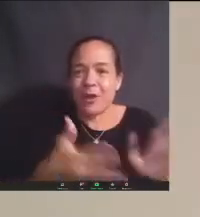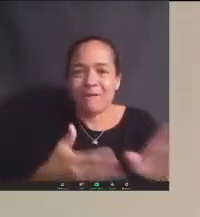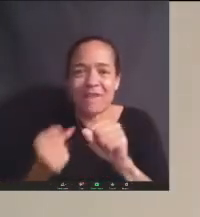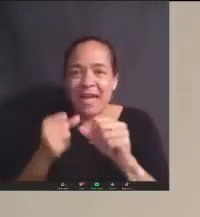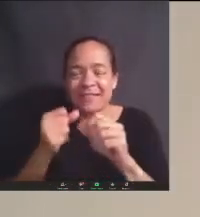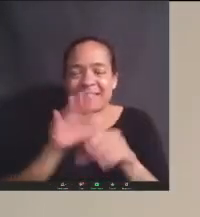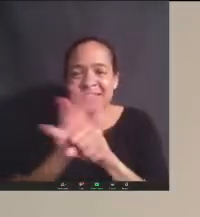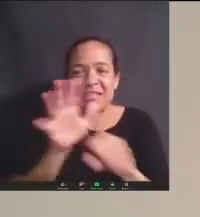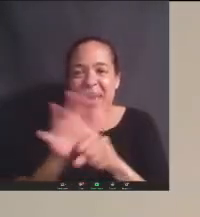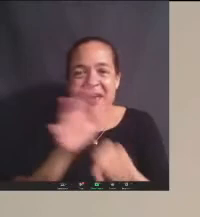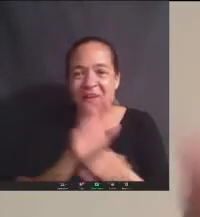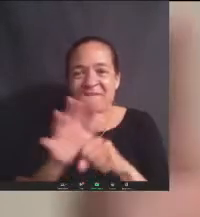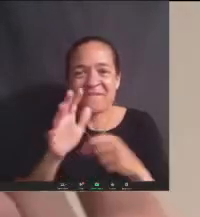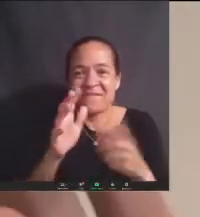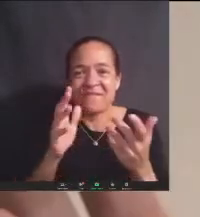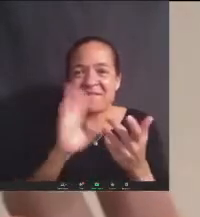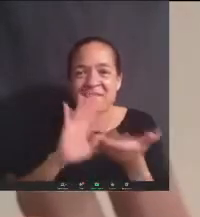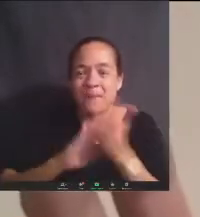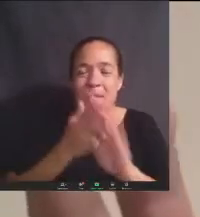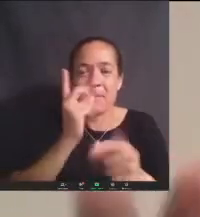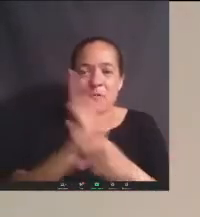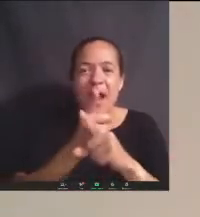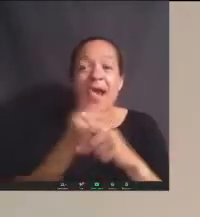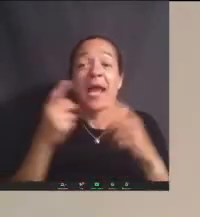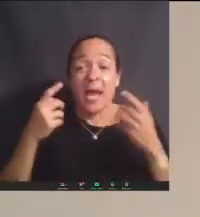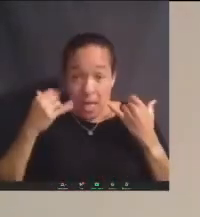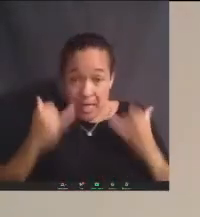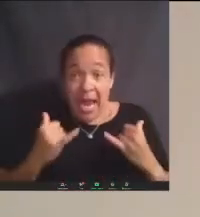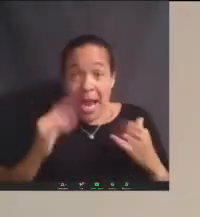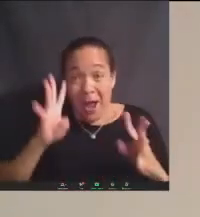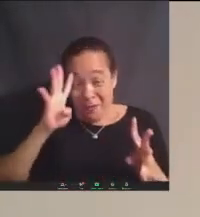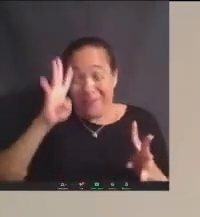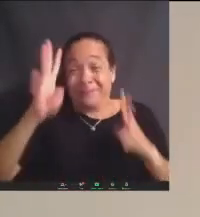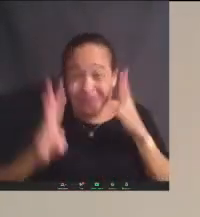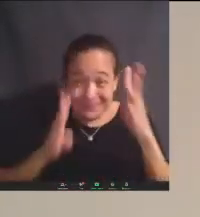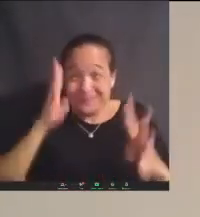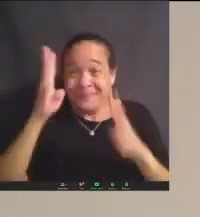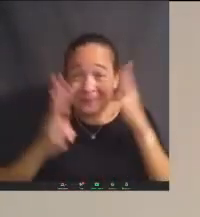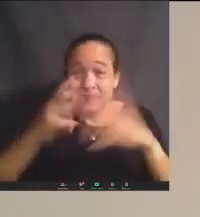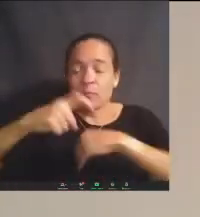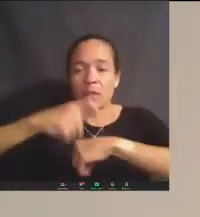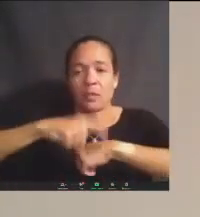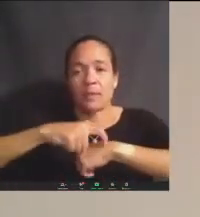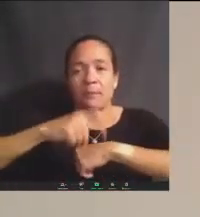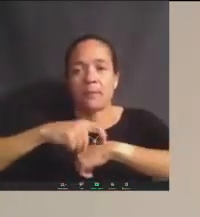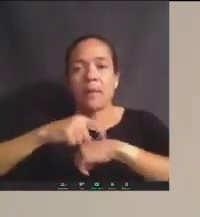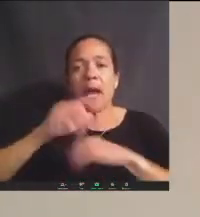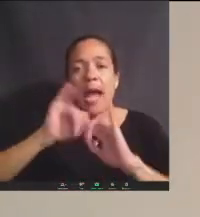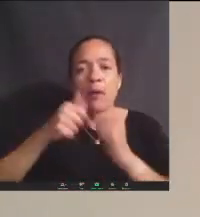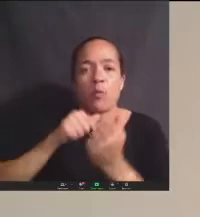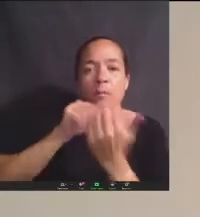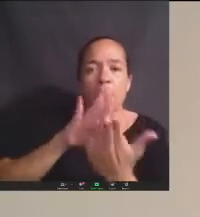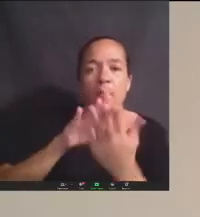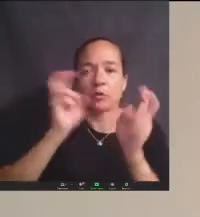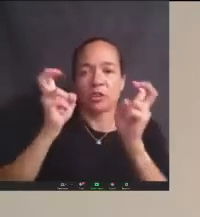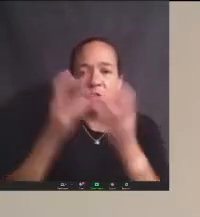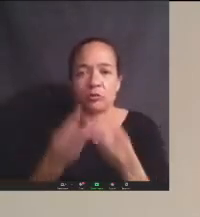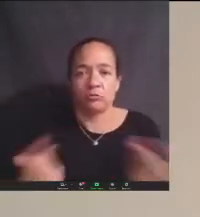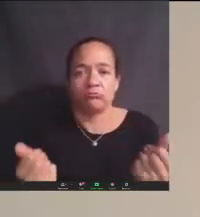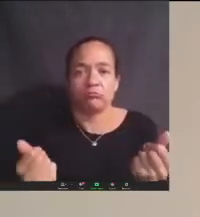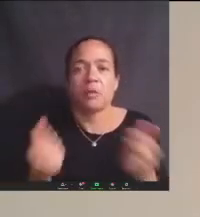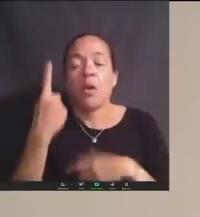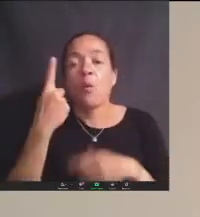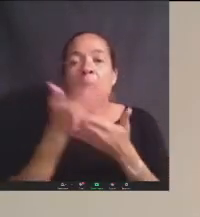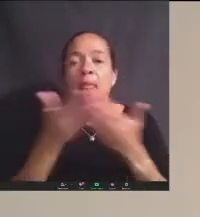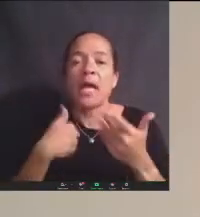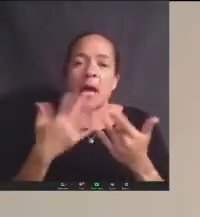new ways of approaching these issues. Mm-hmm. And one of the cornerstones that I sincerely want people to consider, a